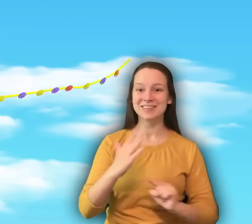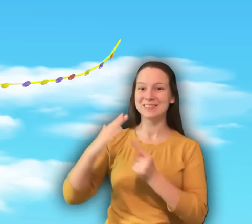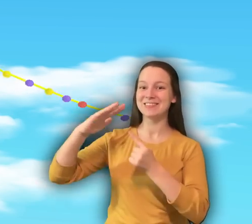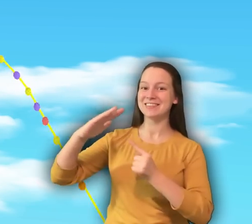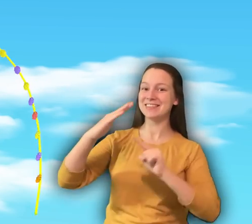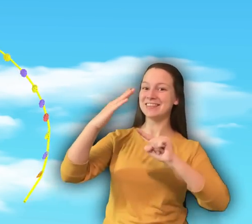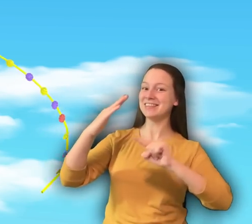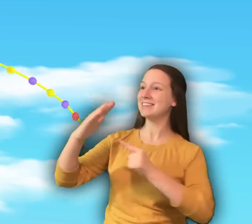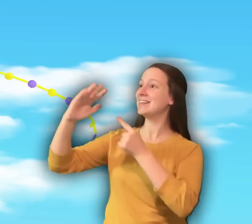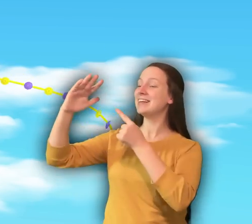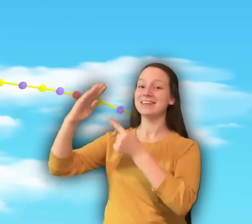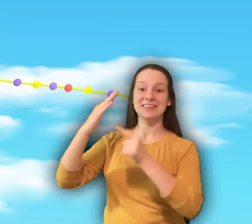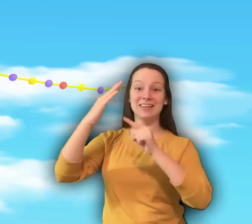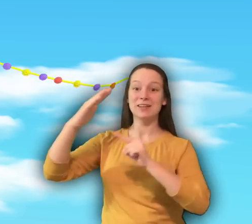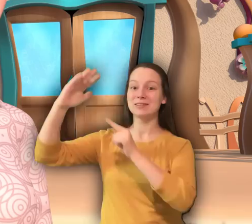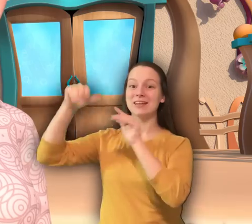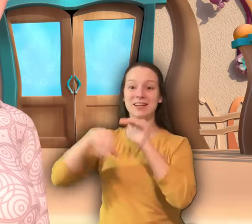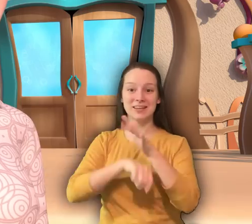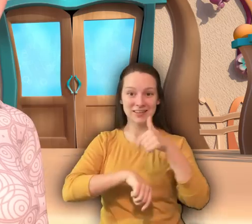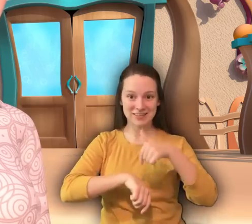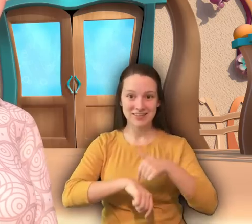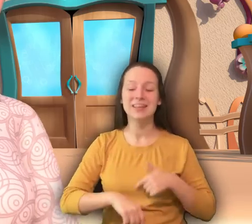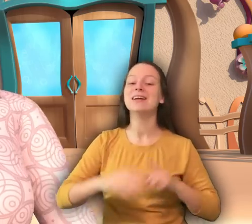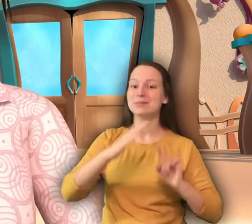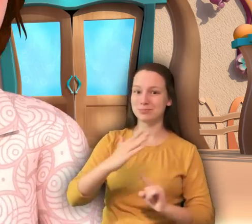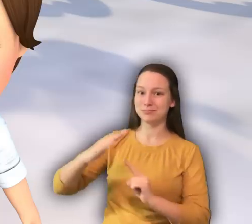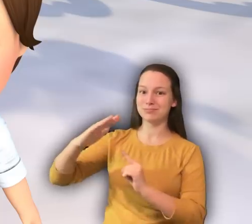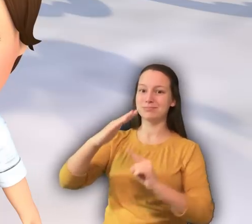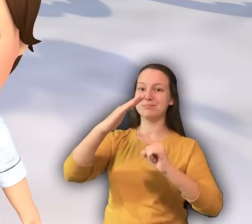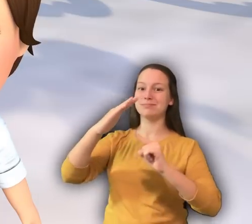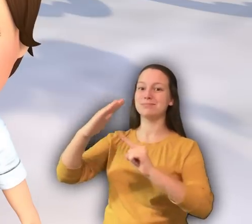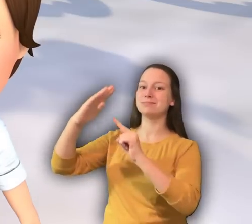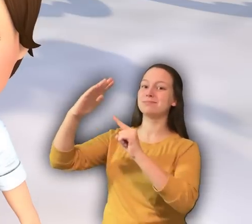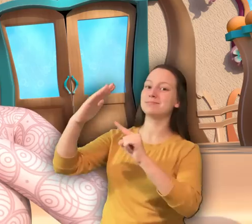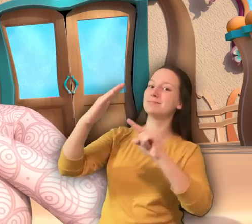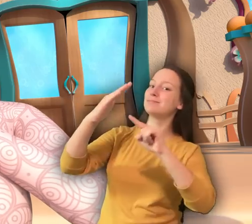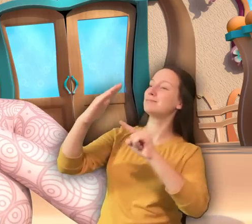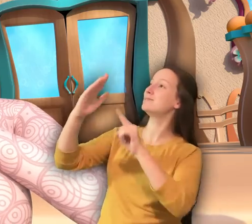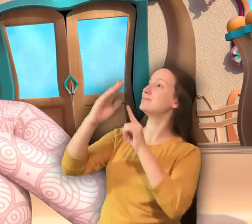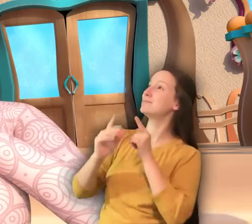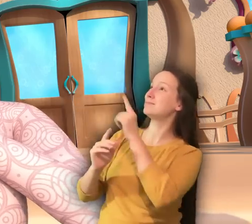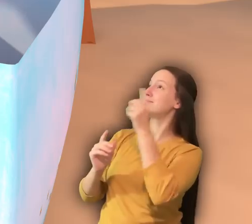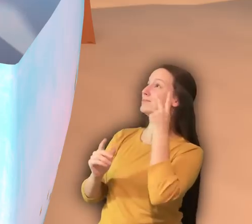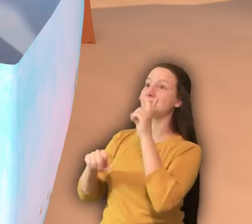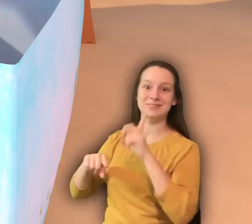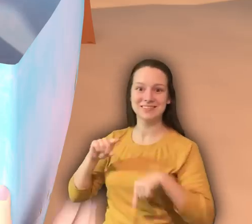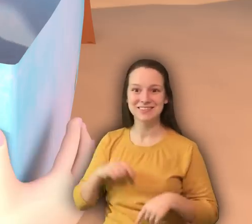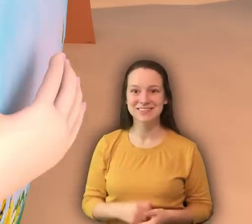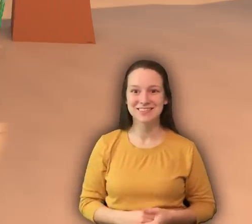fire here we go with the kite to fly up at night here we go with the kite